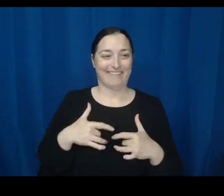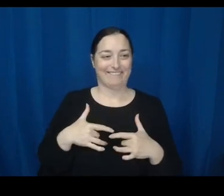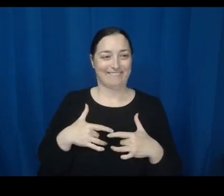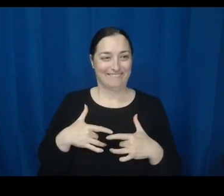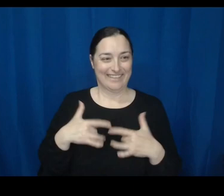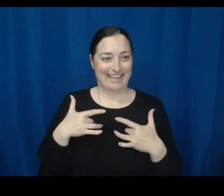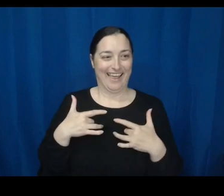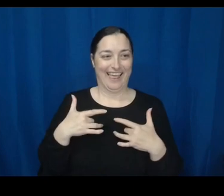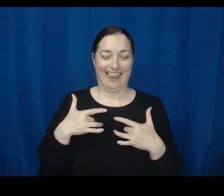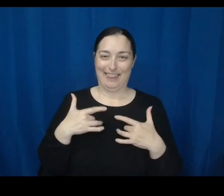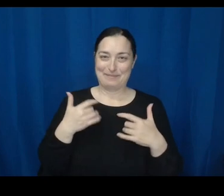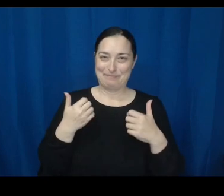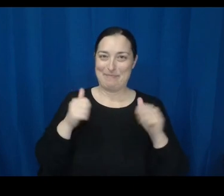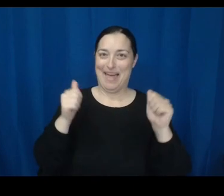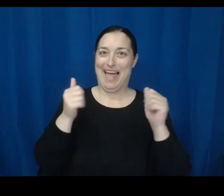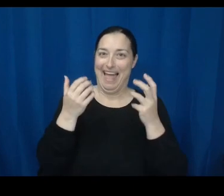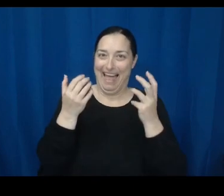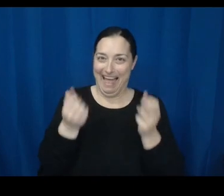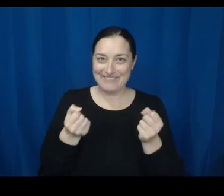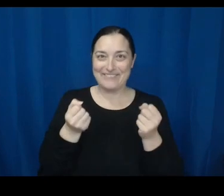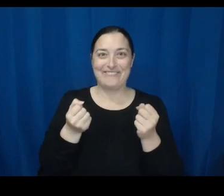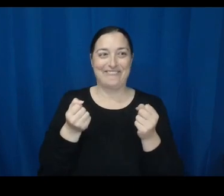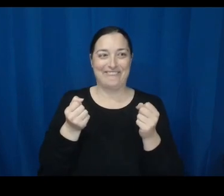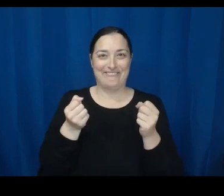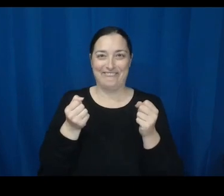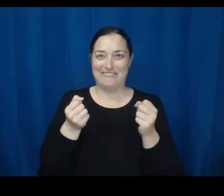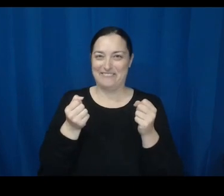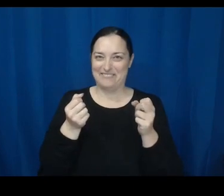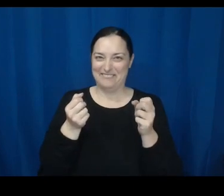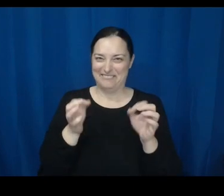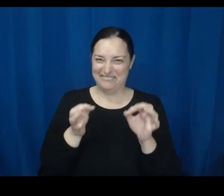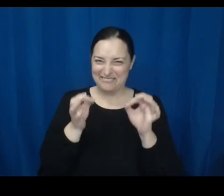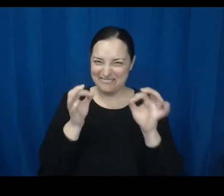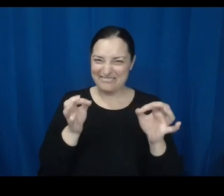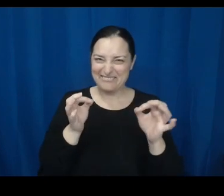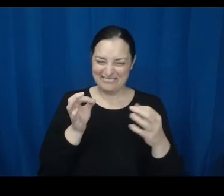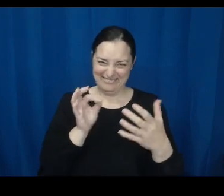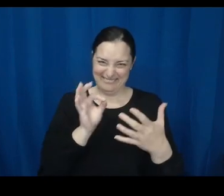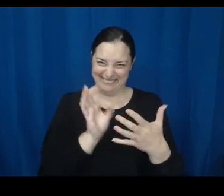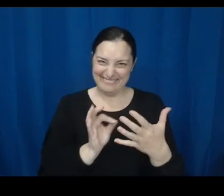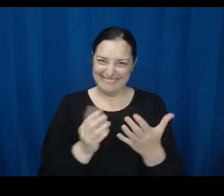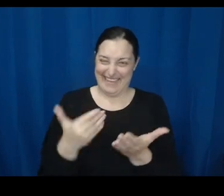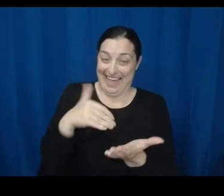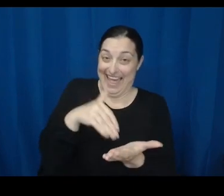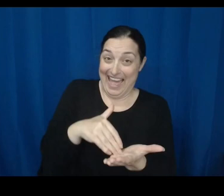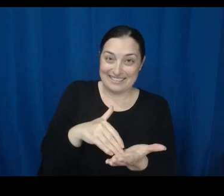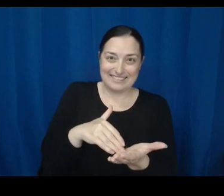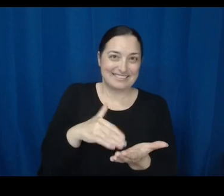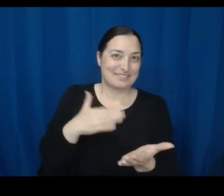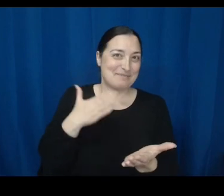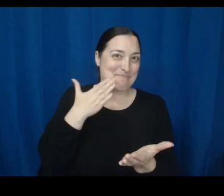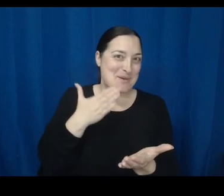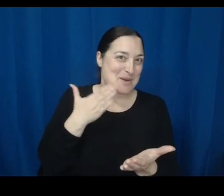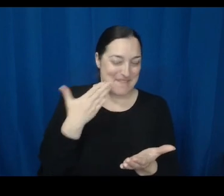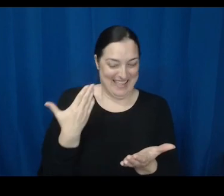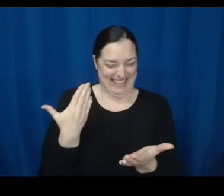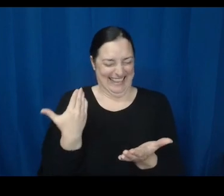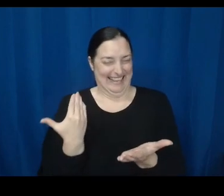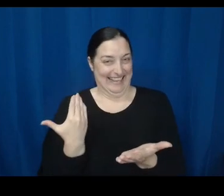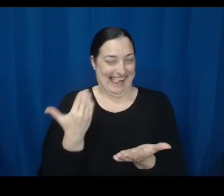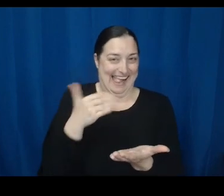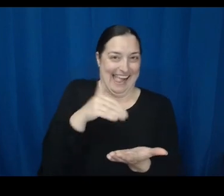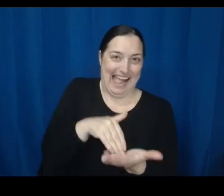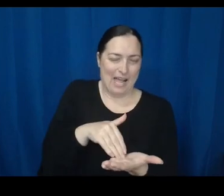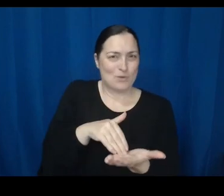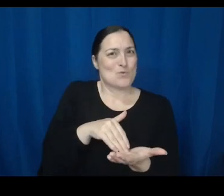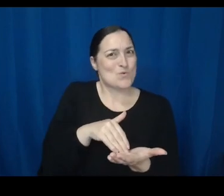some definition to it with that sort of addition of the purple was so sort of powerful as a colour for